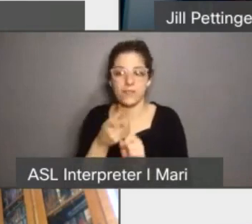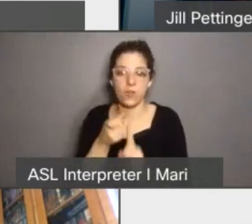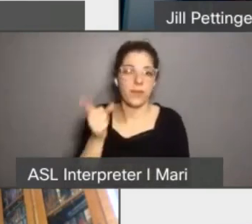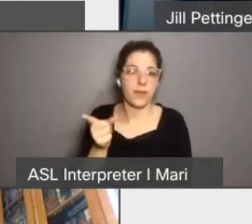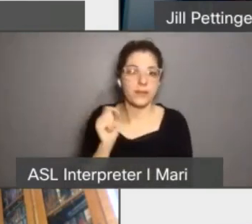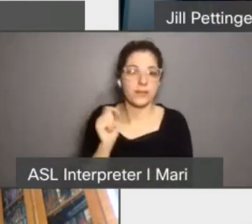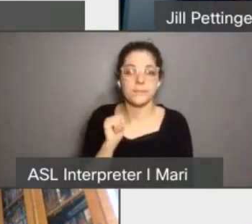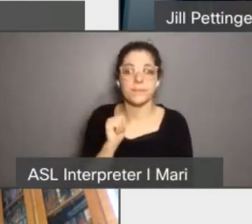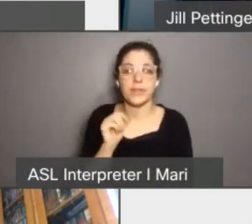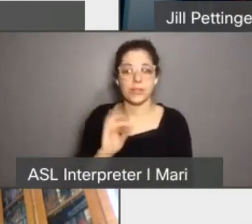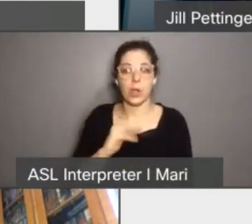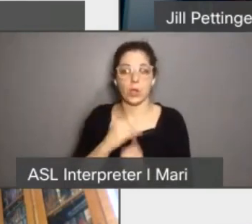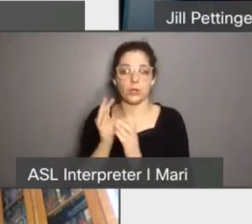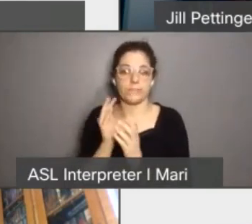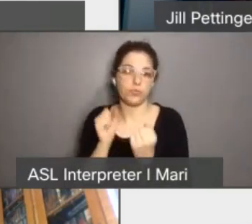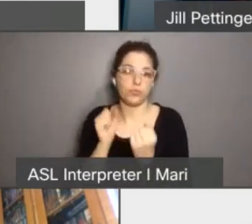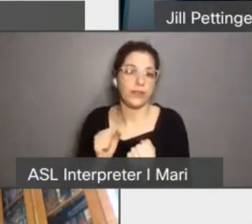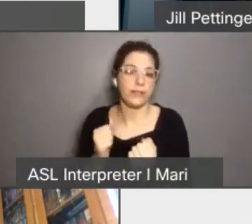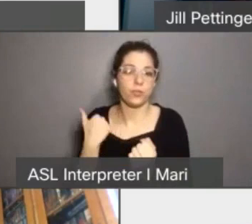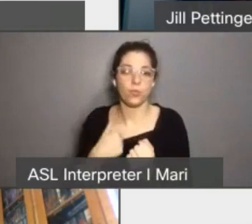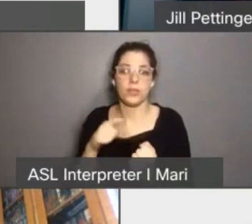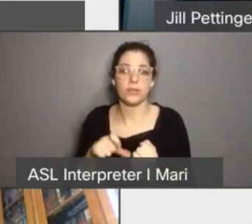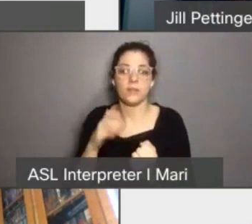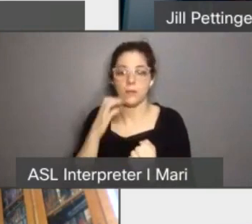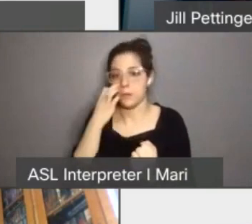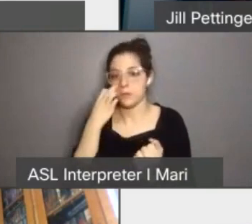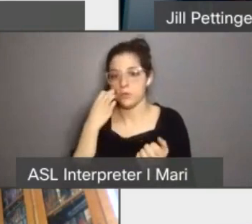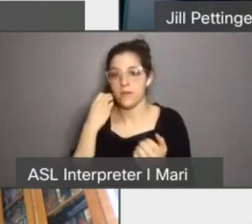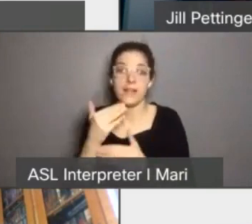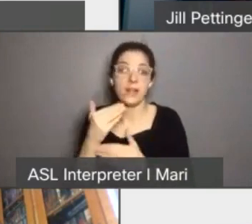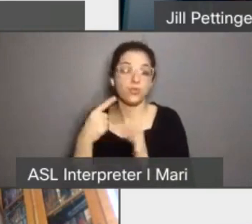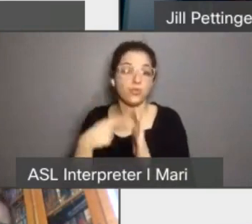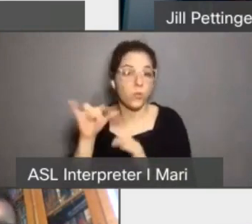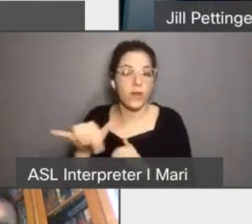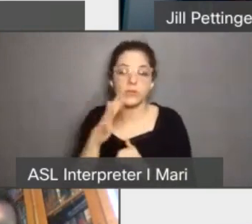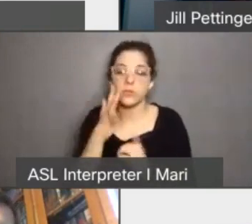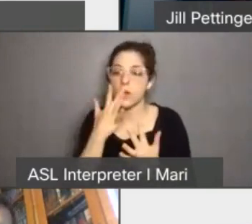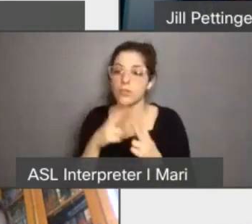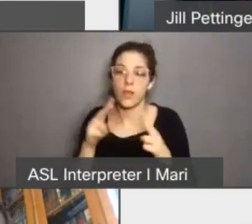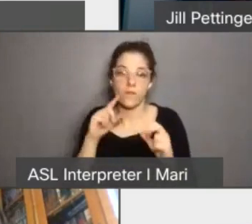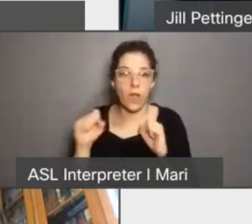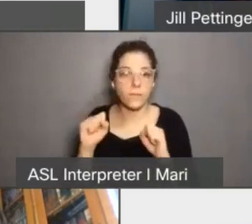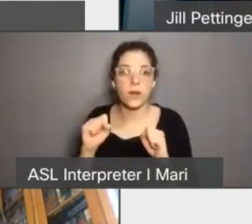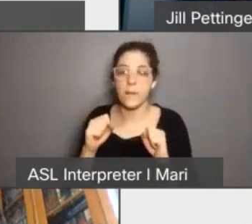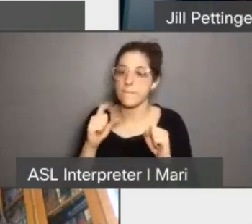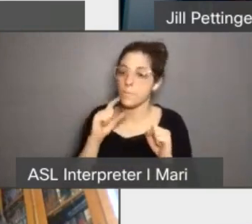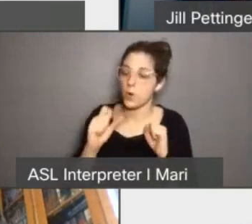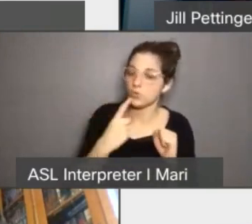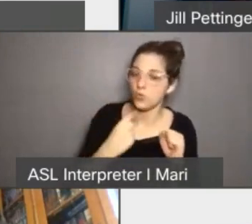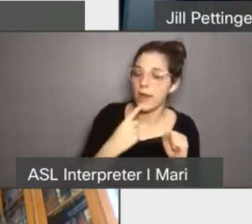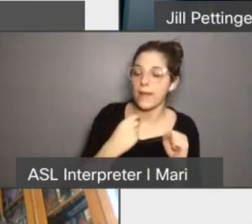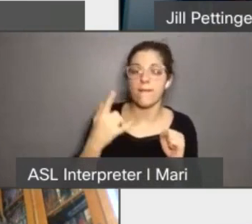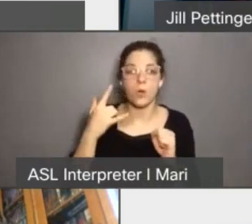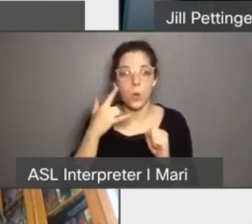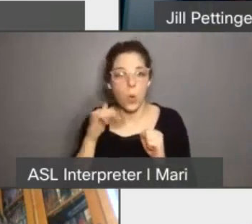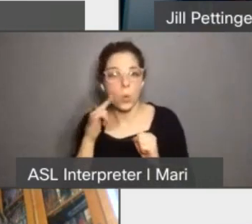and that's our strength. And we need a flag which will show that. So these colors are very vibrant, the bright red, the gold, and the way